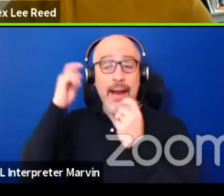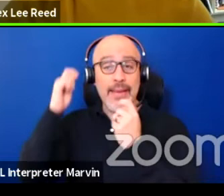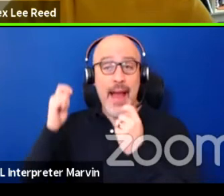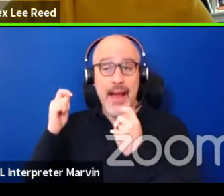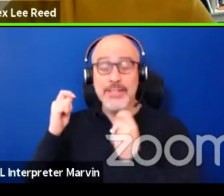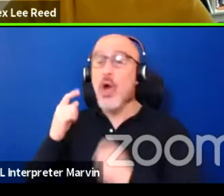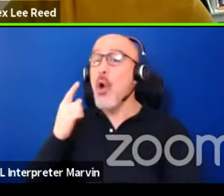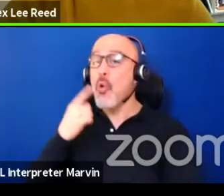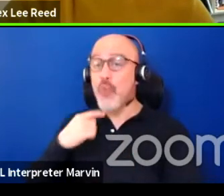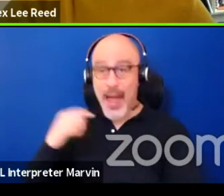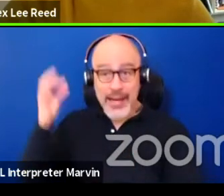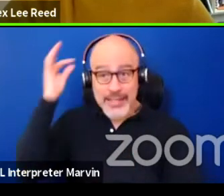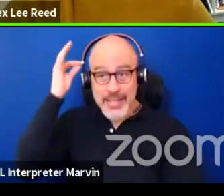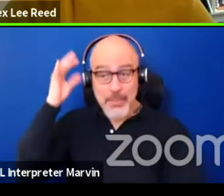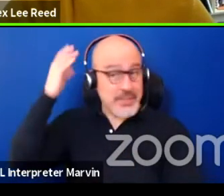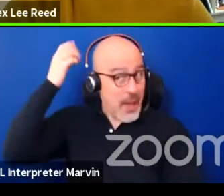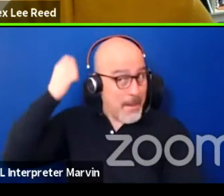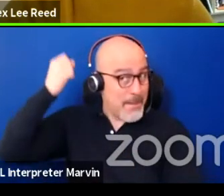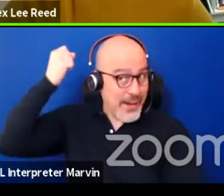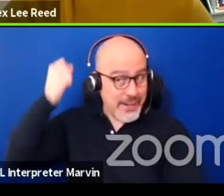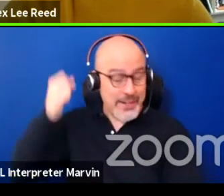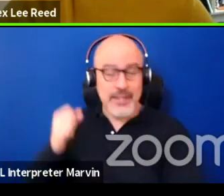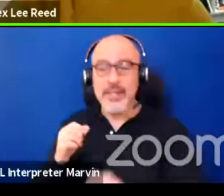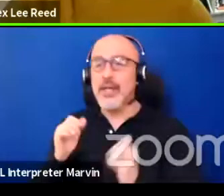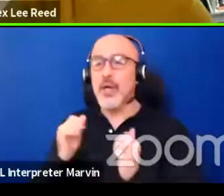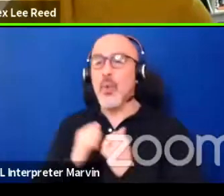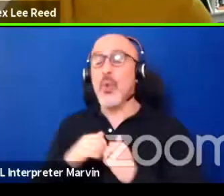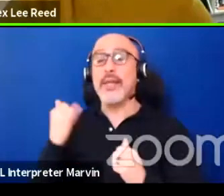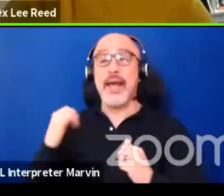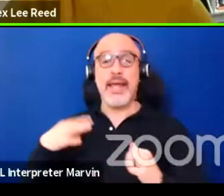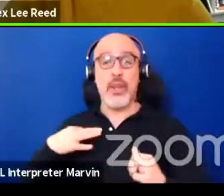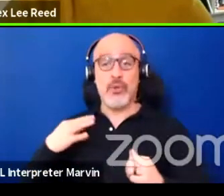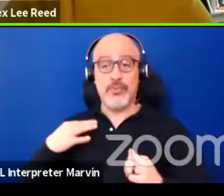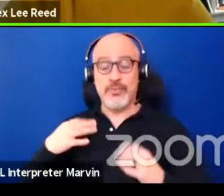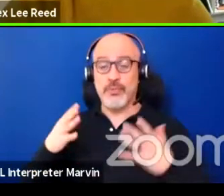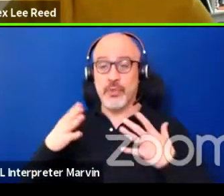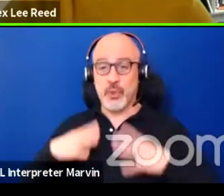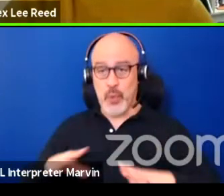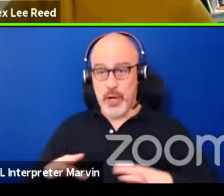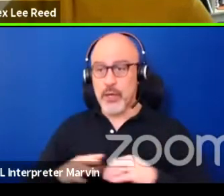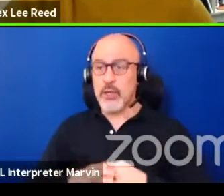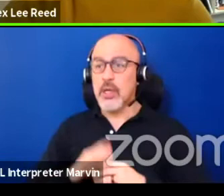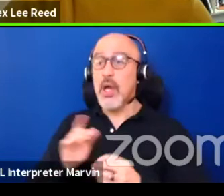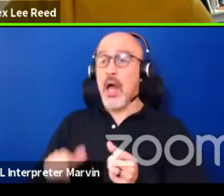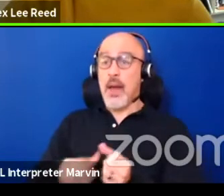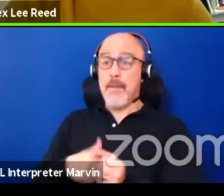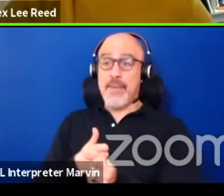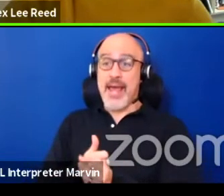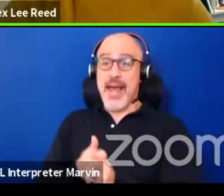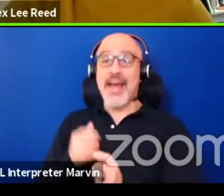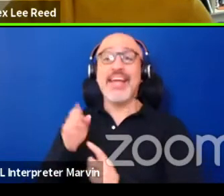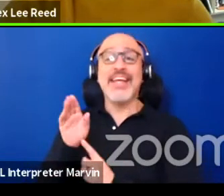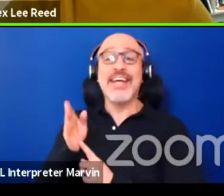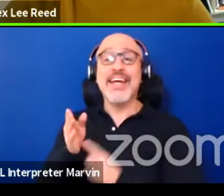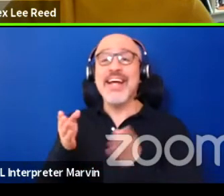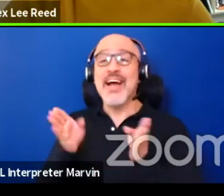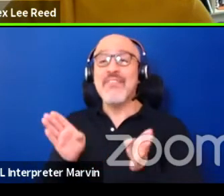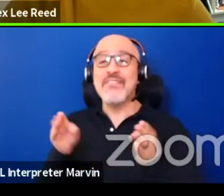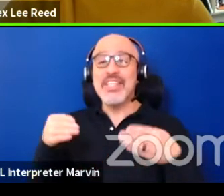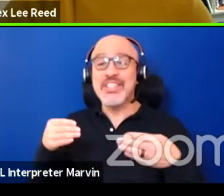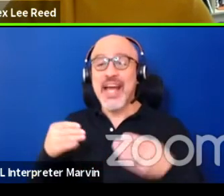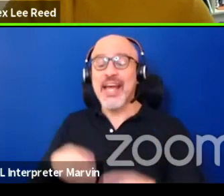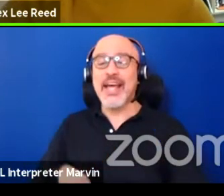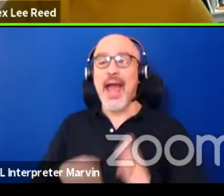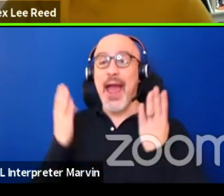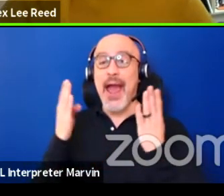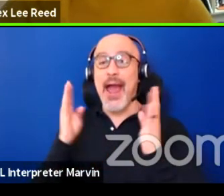tips up in a bun, wearing a yellow sweater. And behind me is a fish tank and a bookshelf.